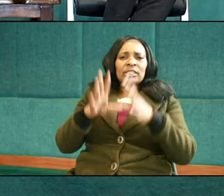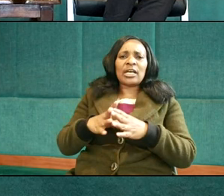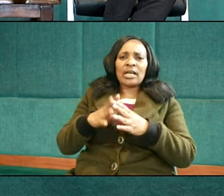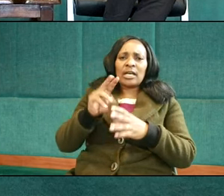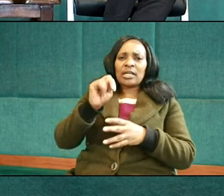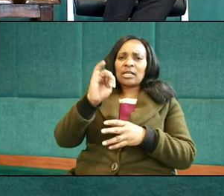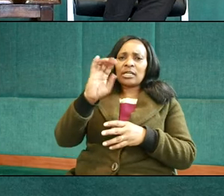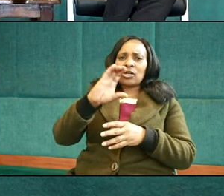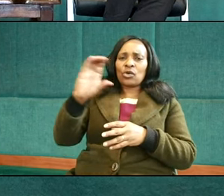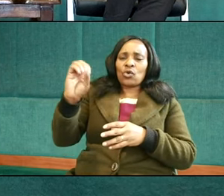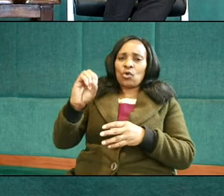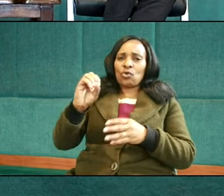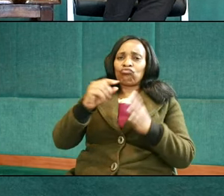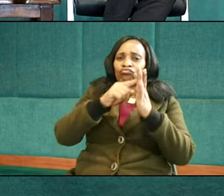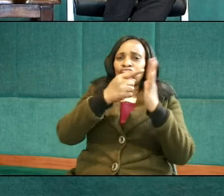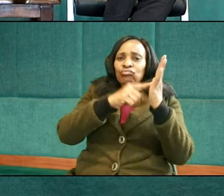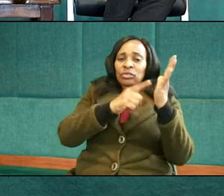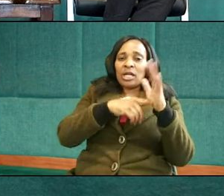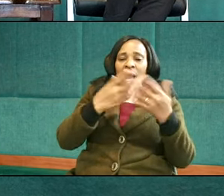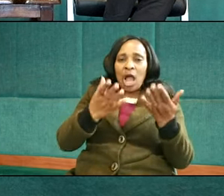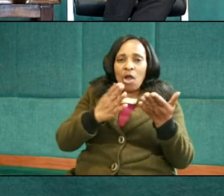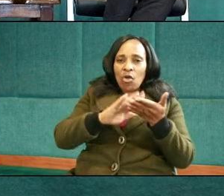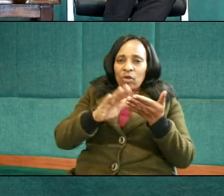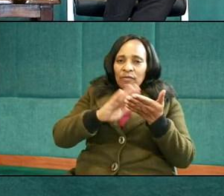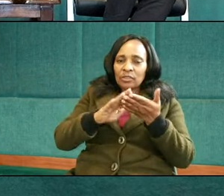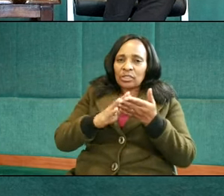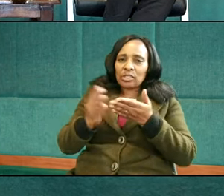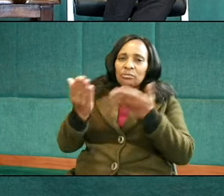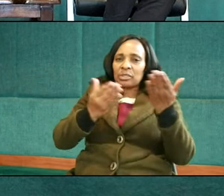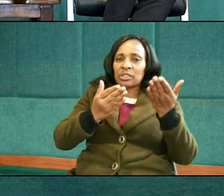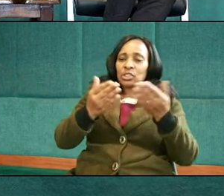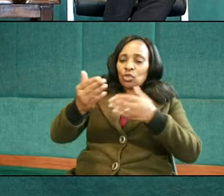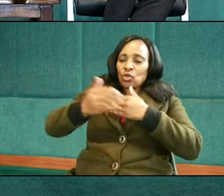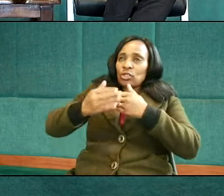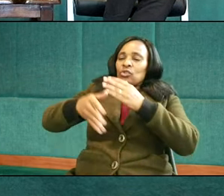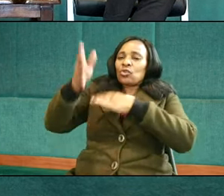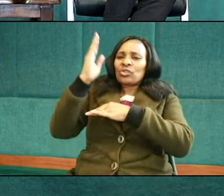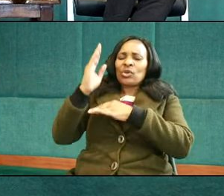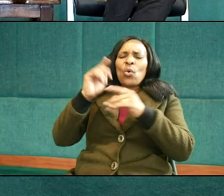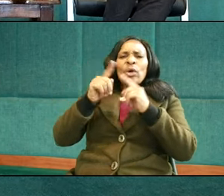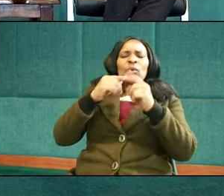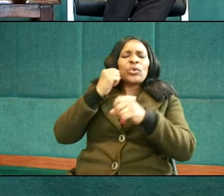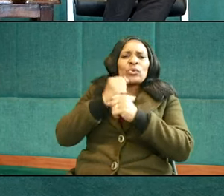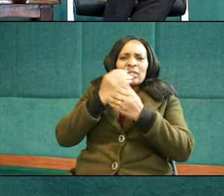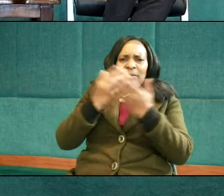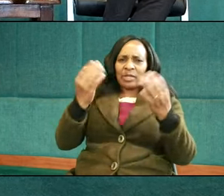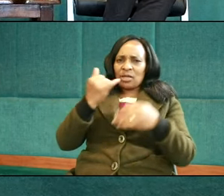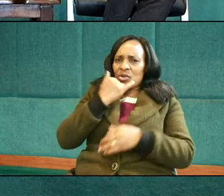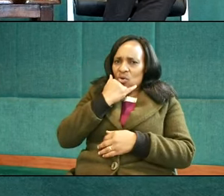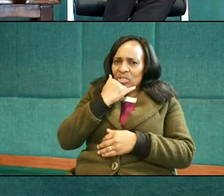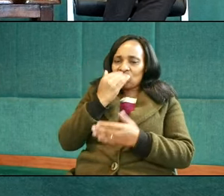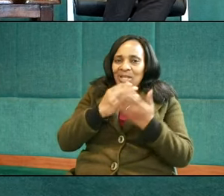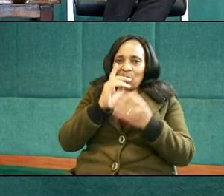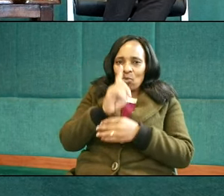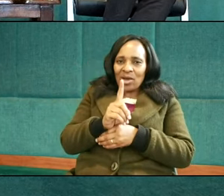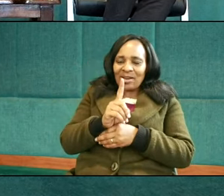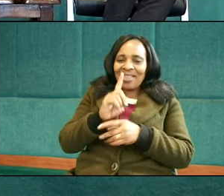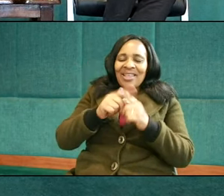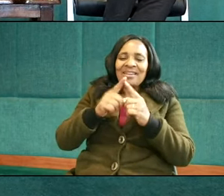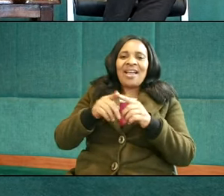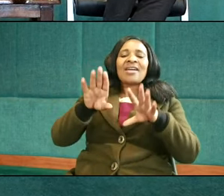clearly pointed out how confession can bring us closer to God. Mm-hmm. When we do something wrong to someone and acknowledge